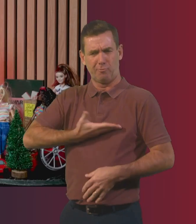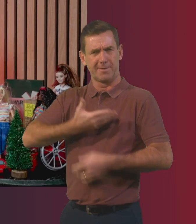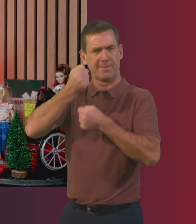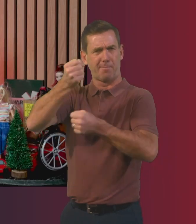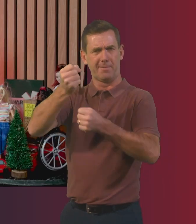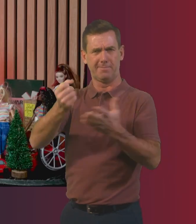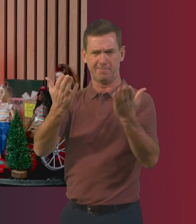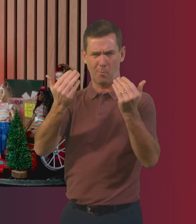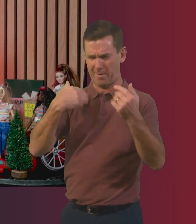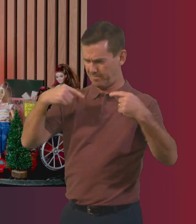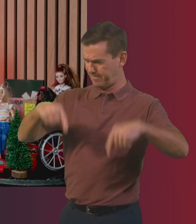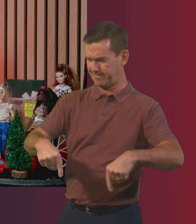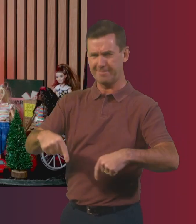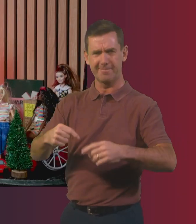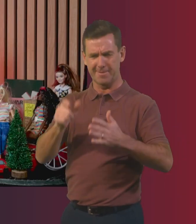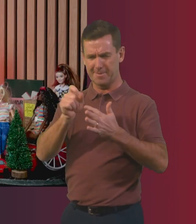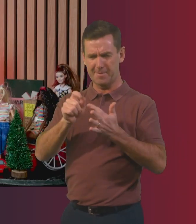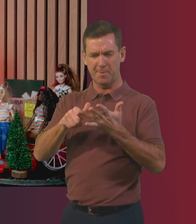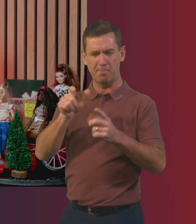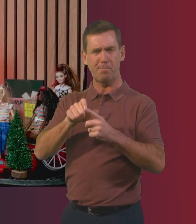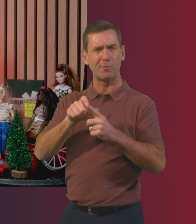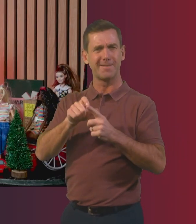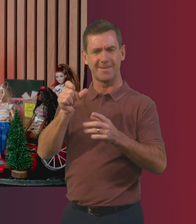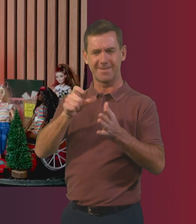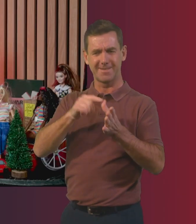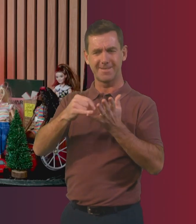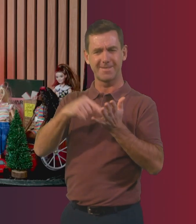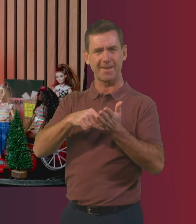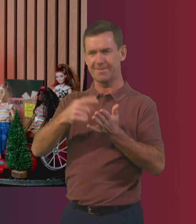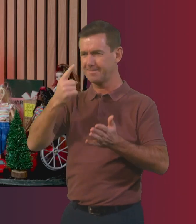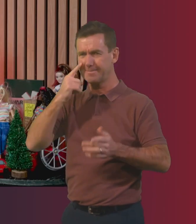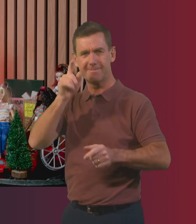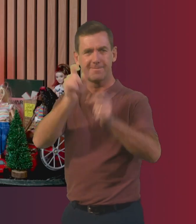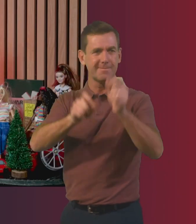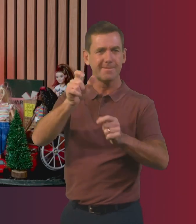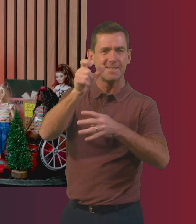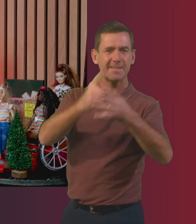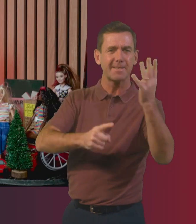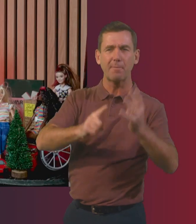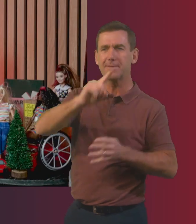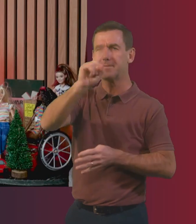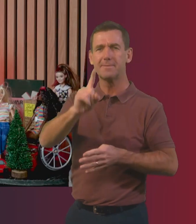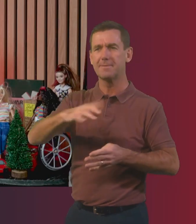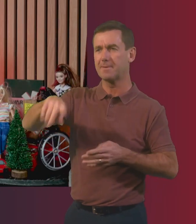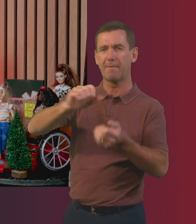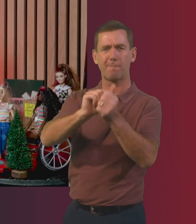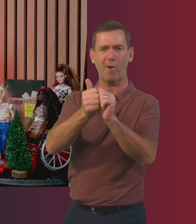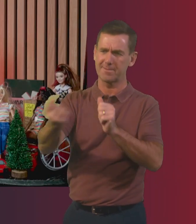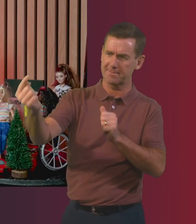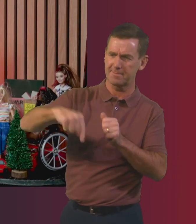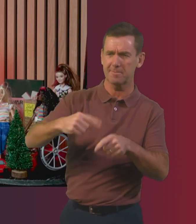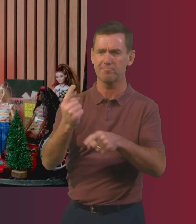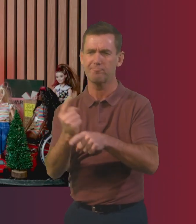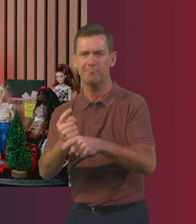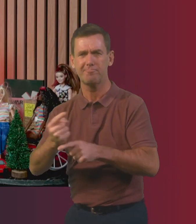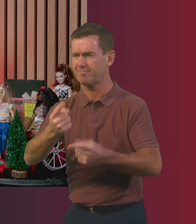Motability Lifestyle Pod. In this podcast, we invite our friends from the disability community into the studio for a conversation about how we